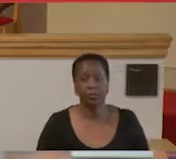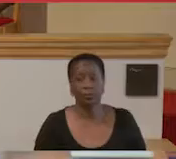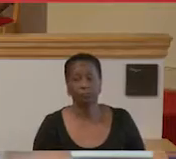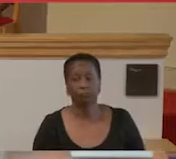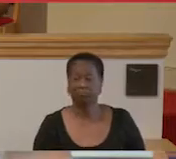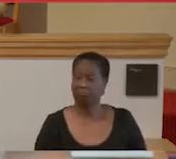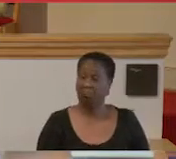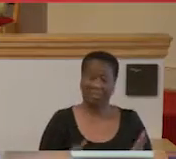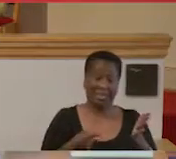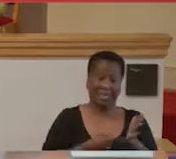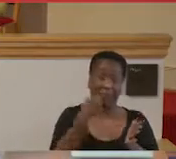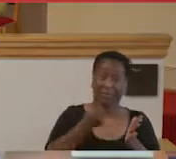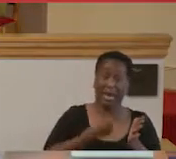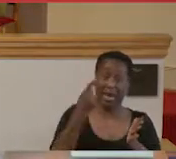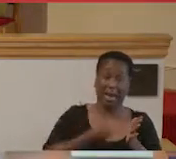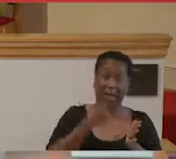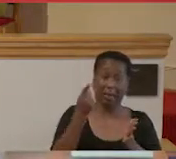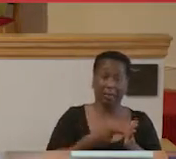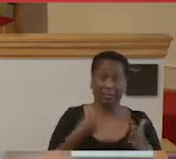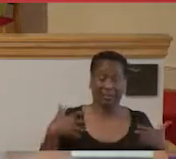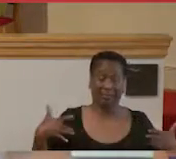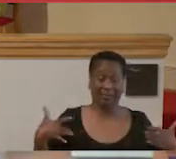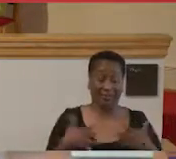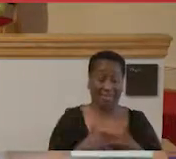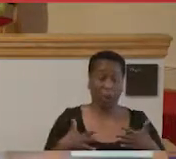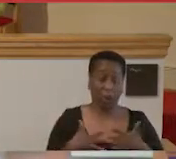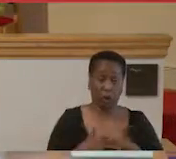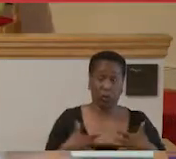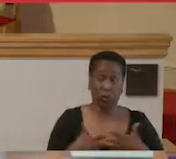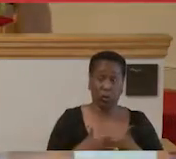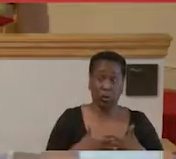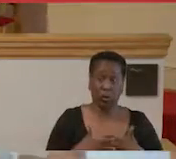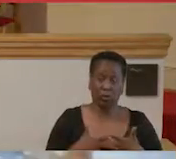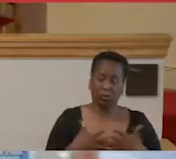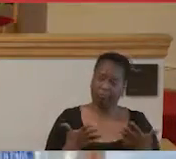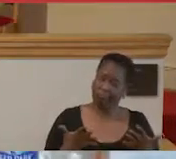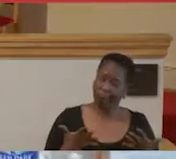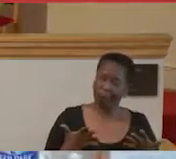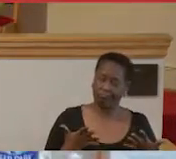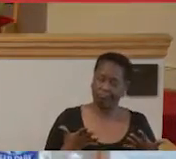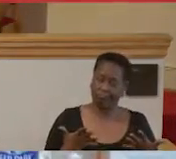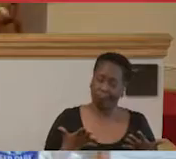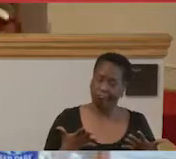While sometimes fear may cause us to doubt,